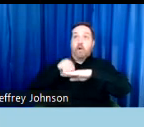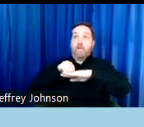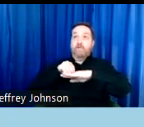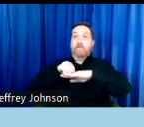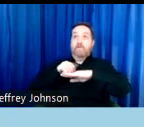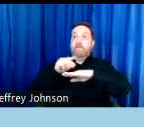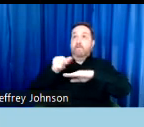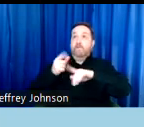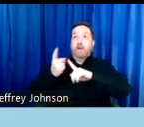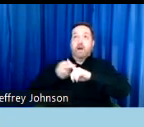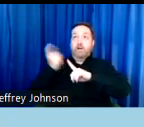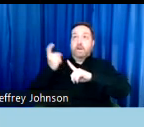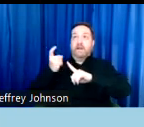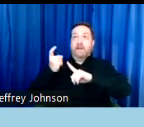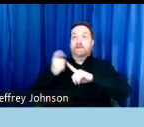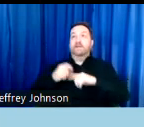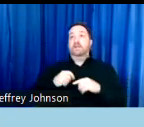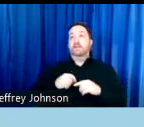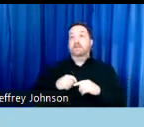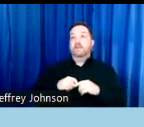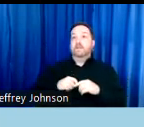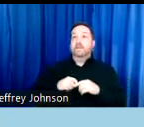immediately. So